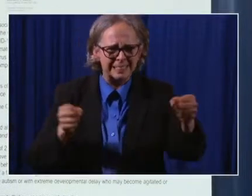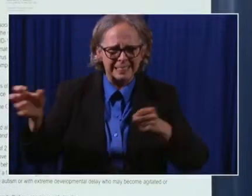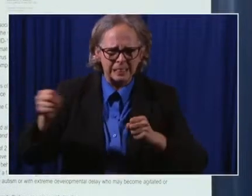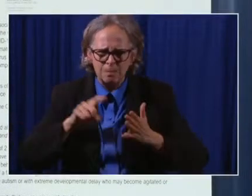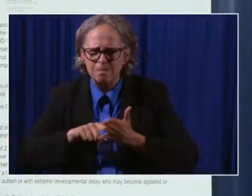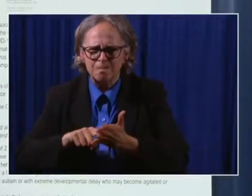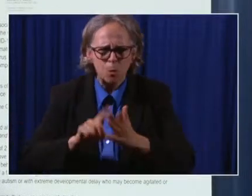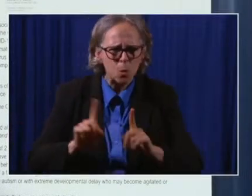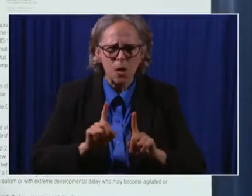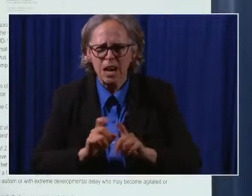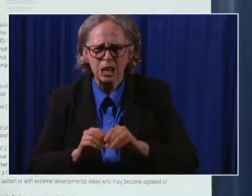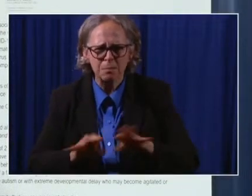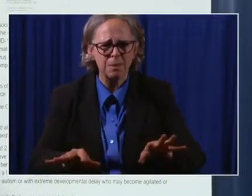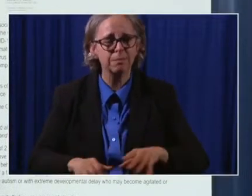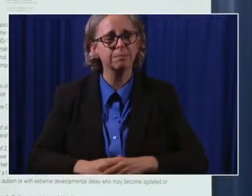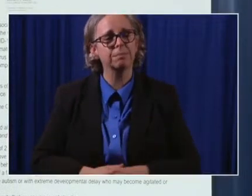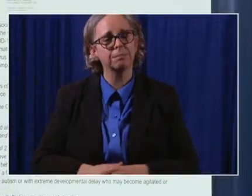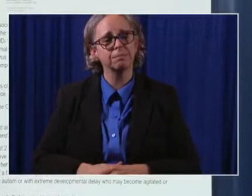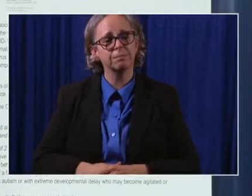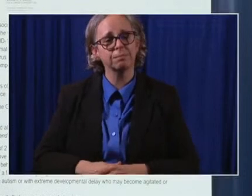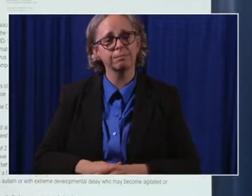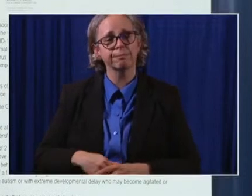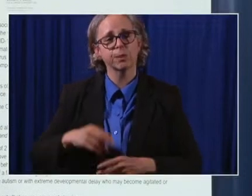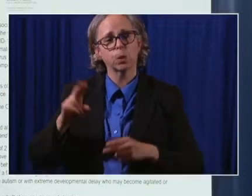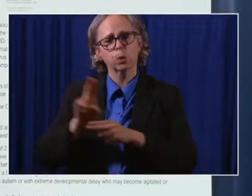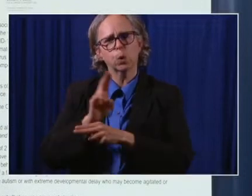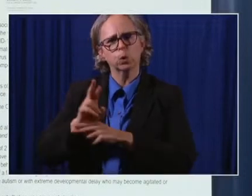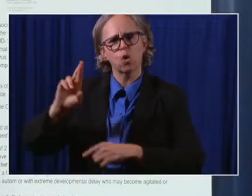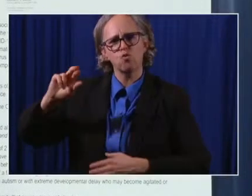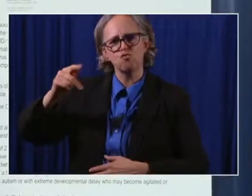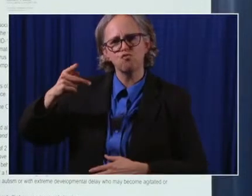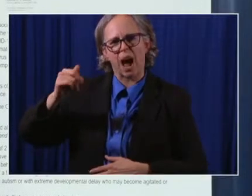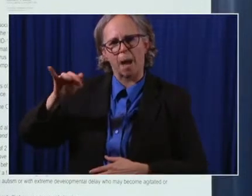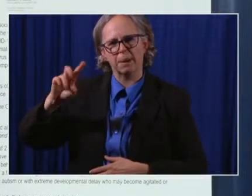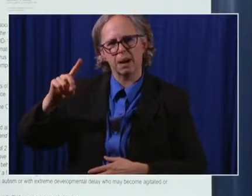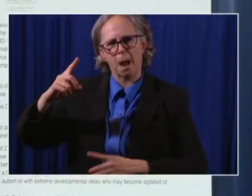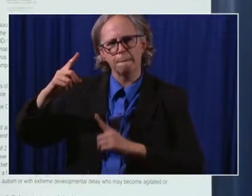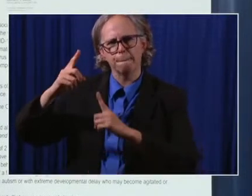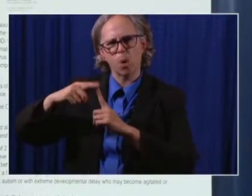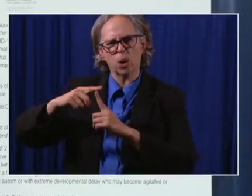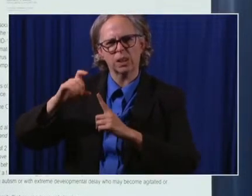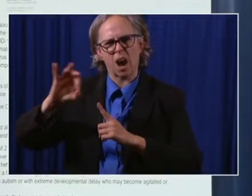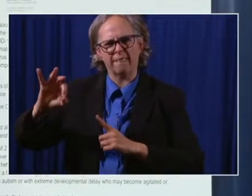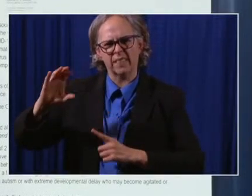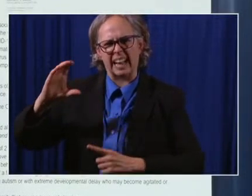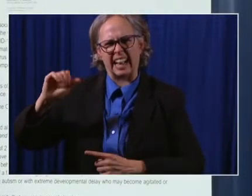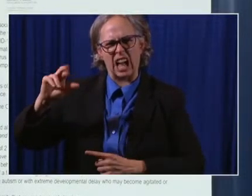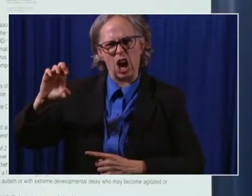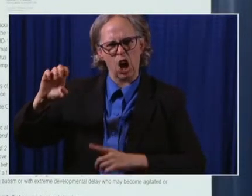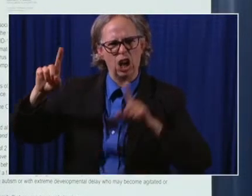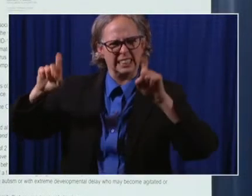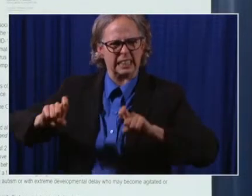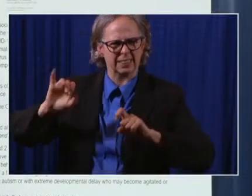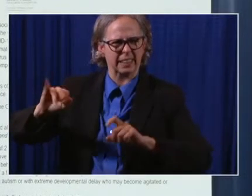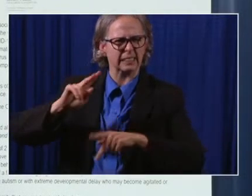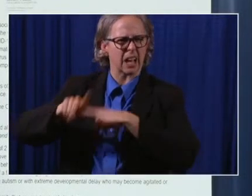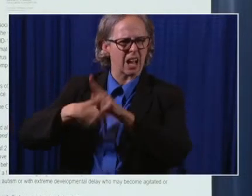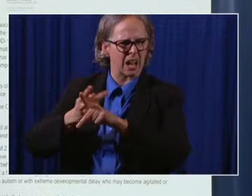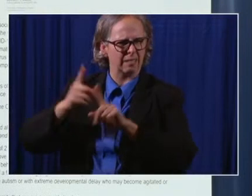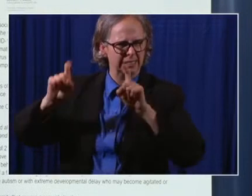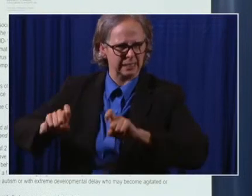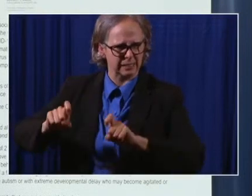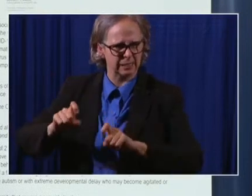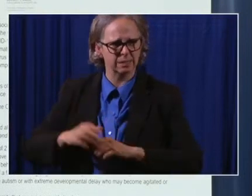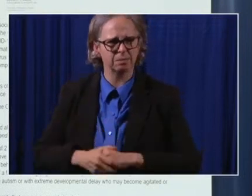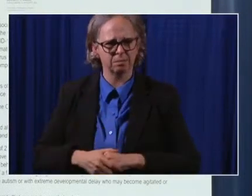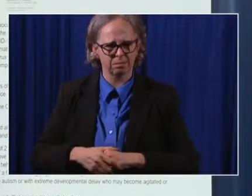point-of-care tests. These tests are faster, simpler, and less expensive than the so-called PCR tests that we are